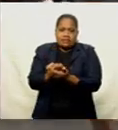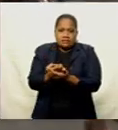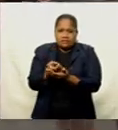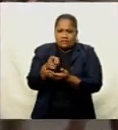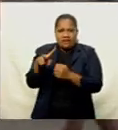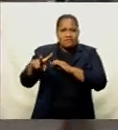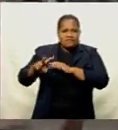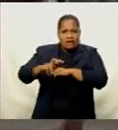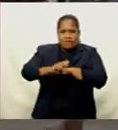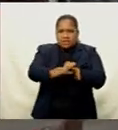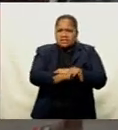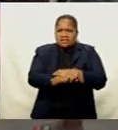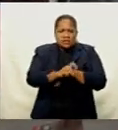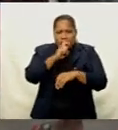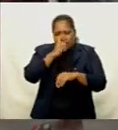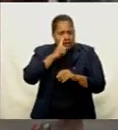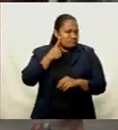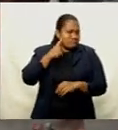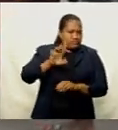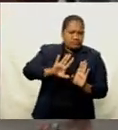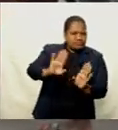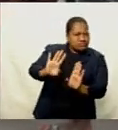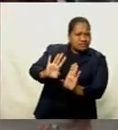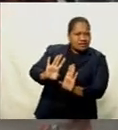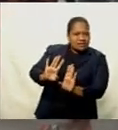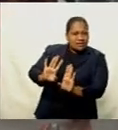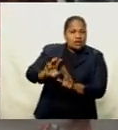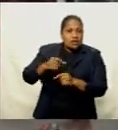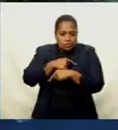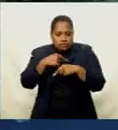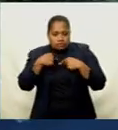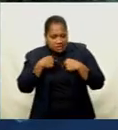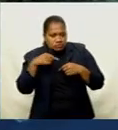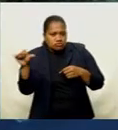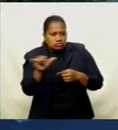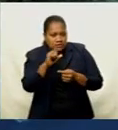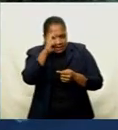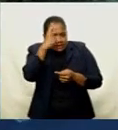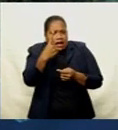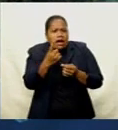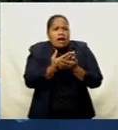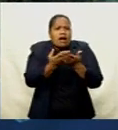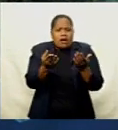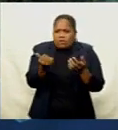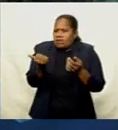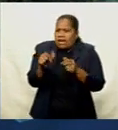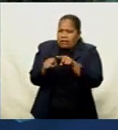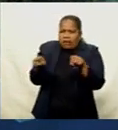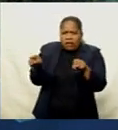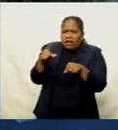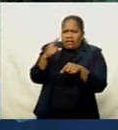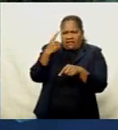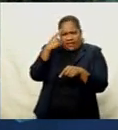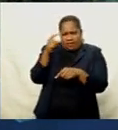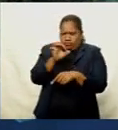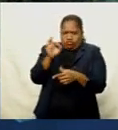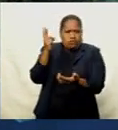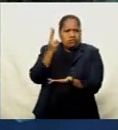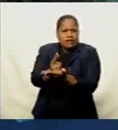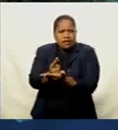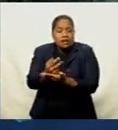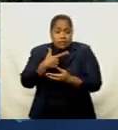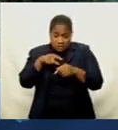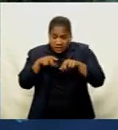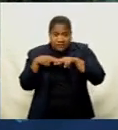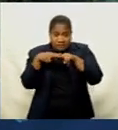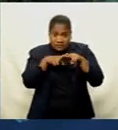and undeniable. I personally find it really hard to understand how anyone could not think it's real. Because the only way Fiji will know